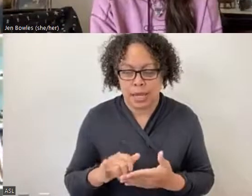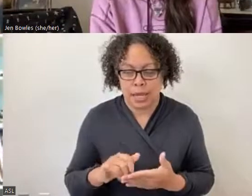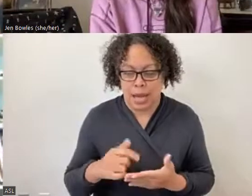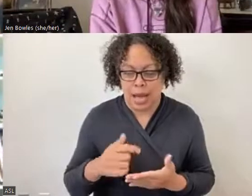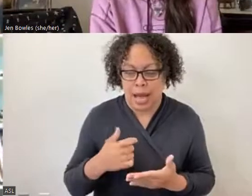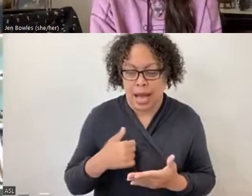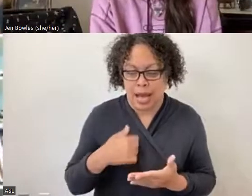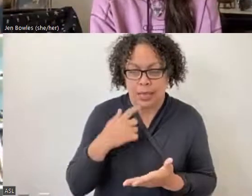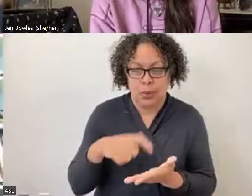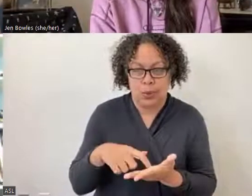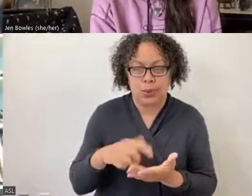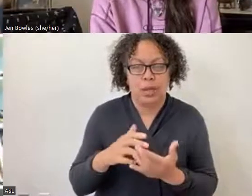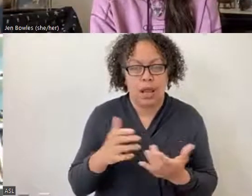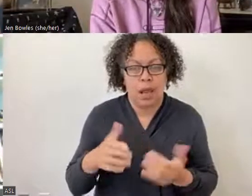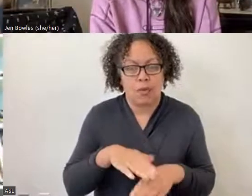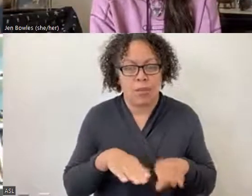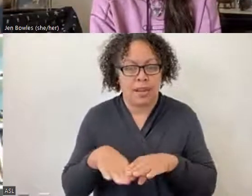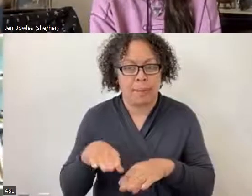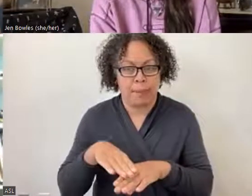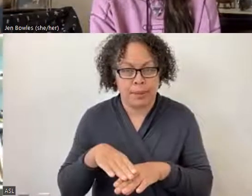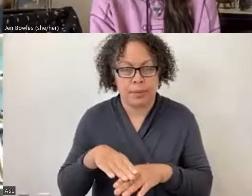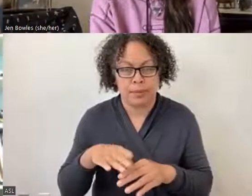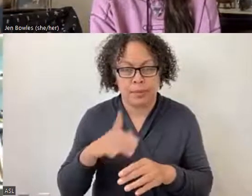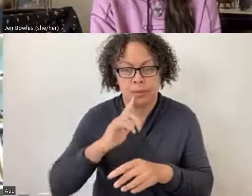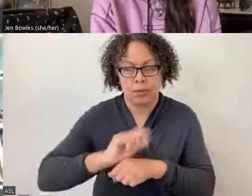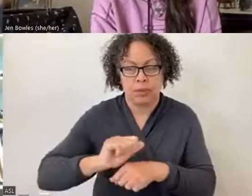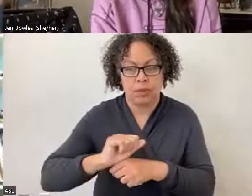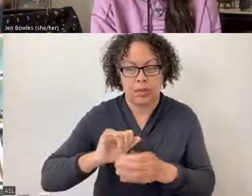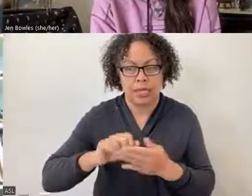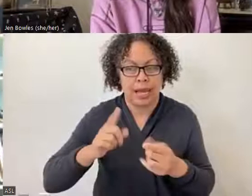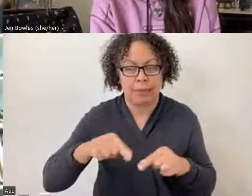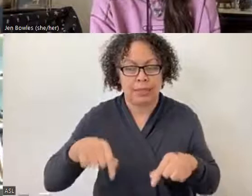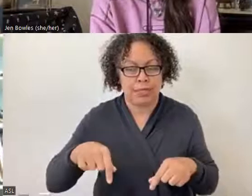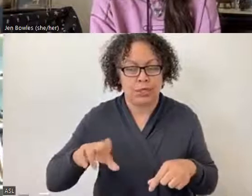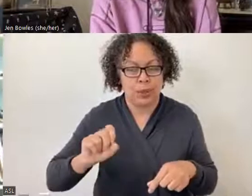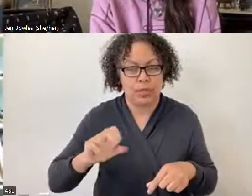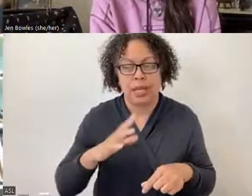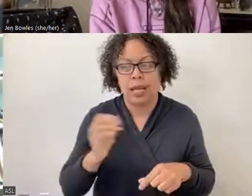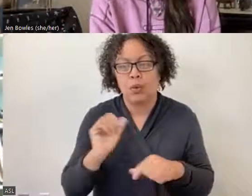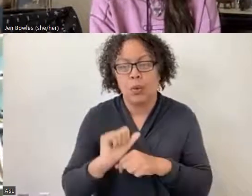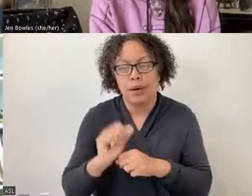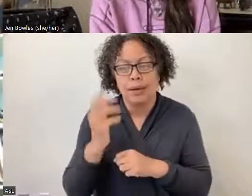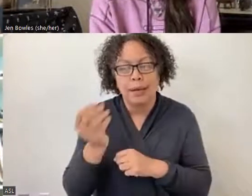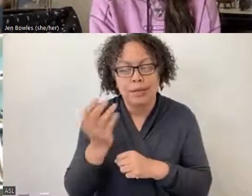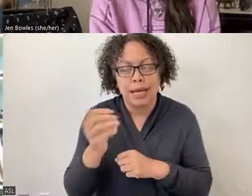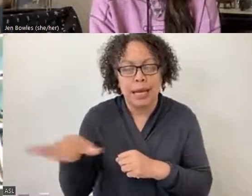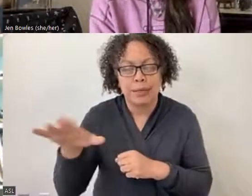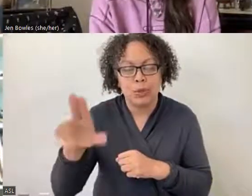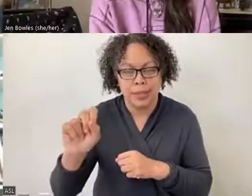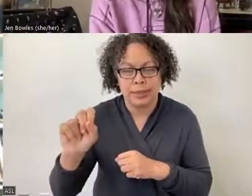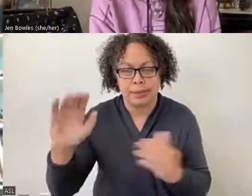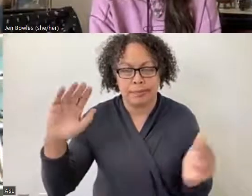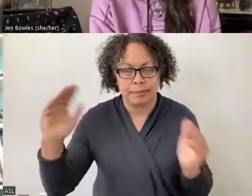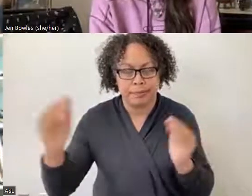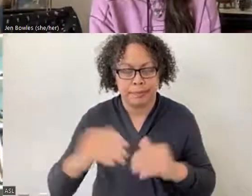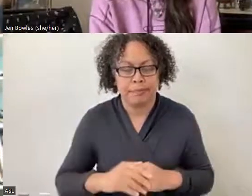certainly noticed a lot of overlap in work that's done in the US and work that's done outside of the US. And